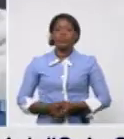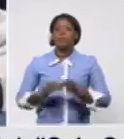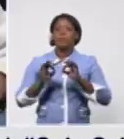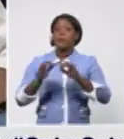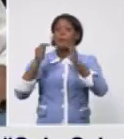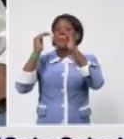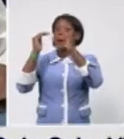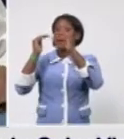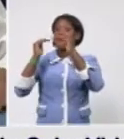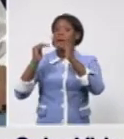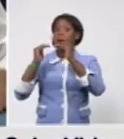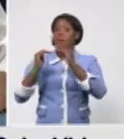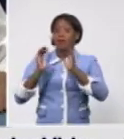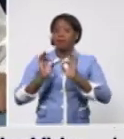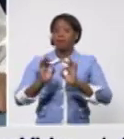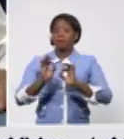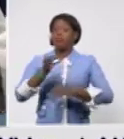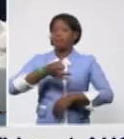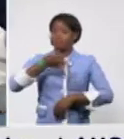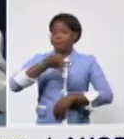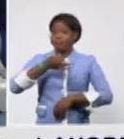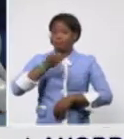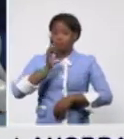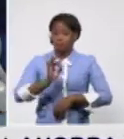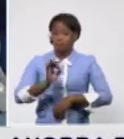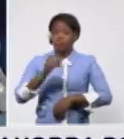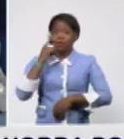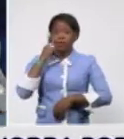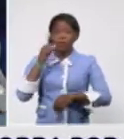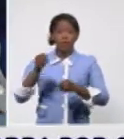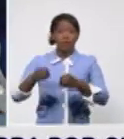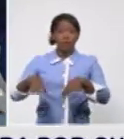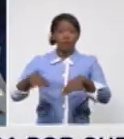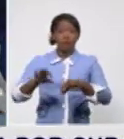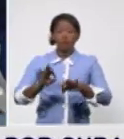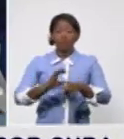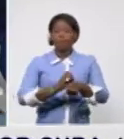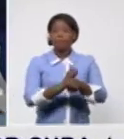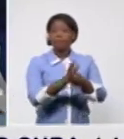100,000 inhabitants over the last 15 days, with